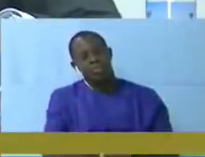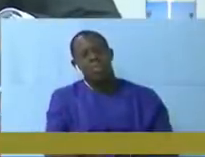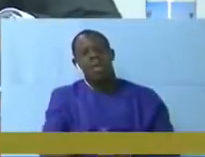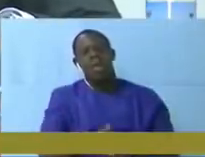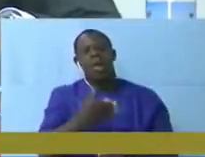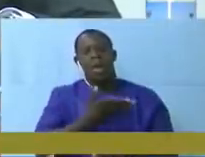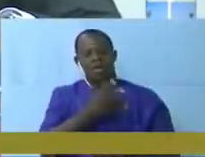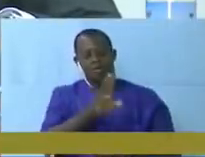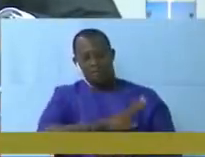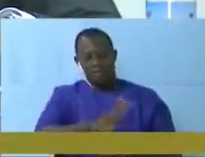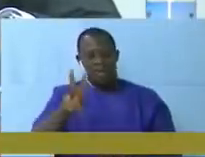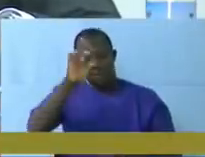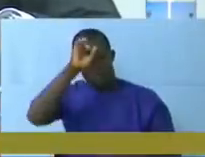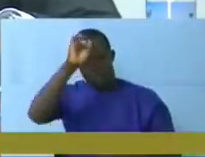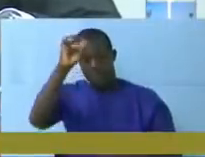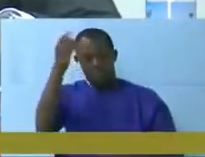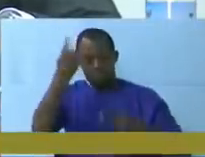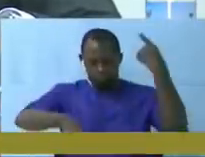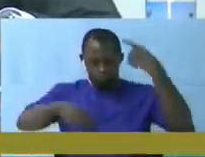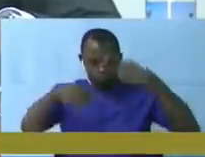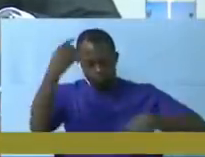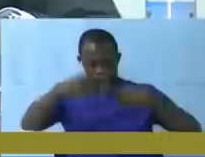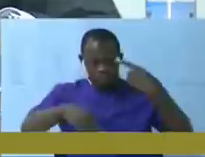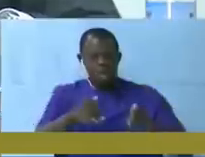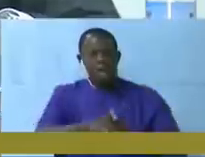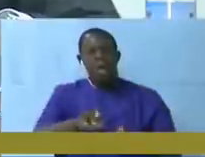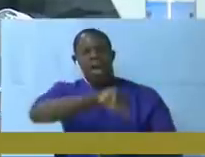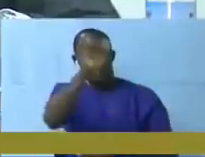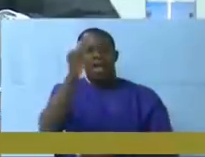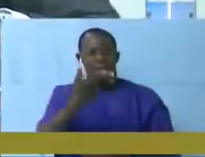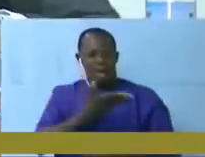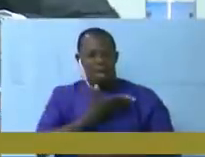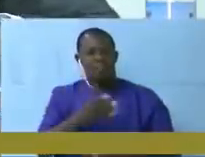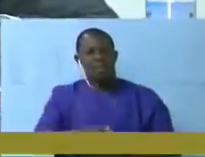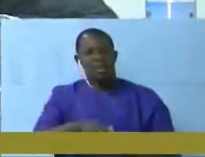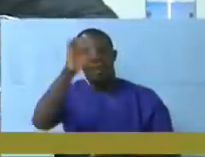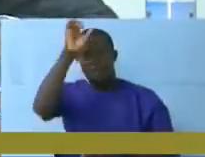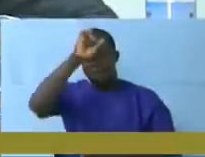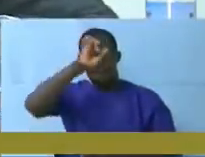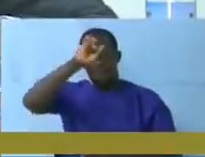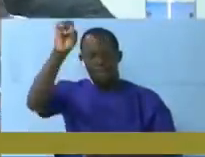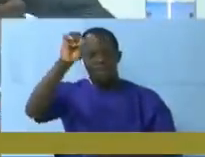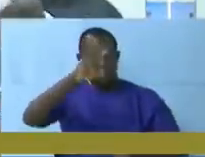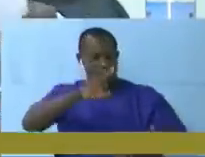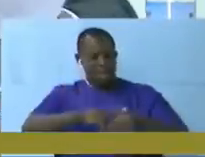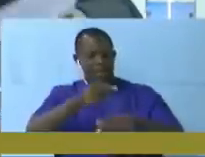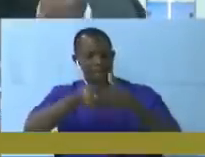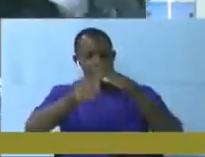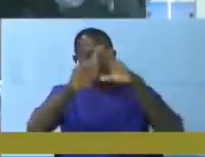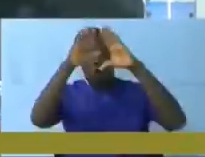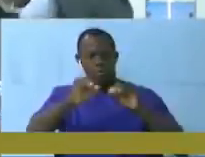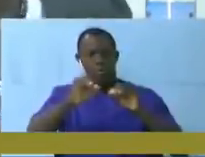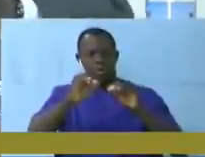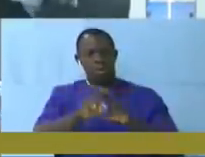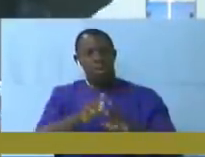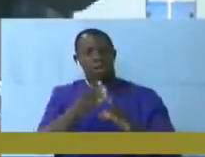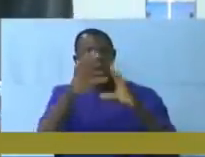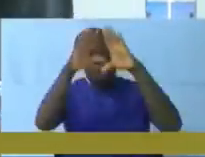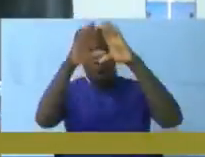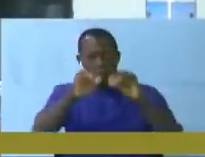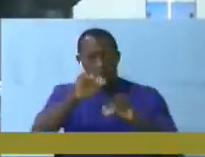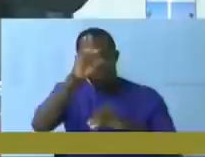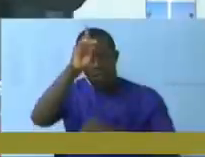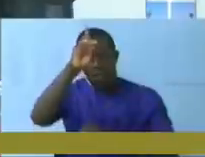having a vice president running mate, presidential term limits, and independent office of DPP, all were aimed